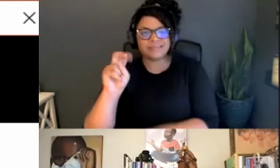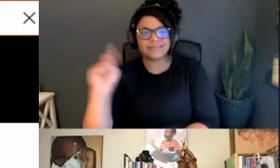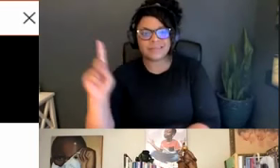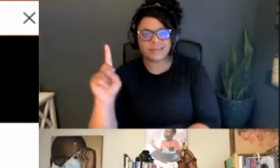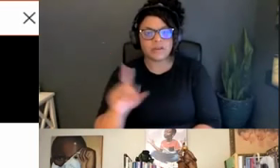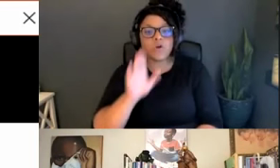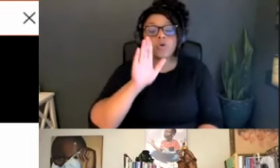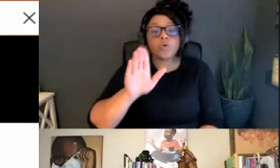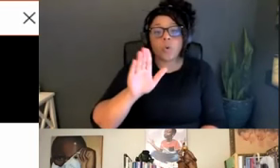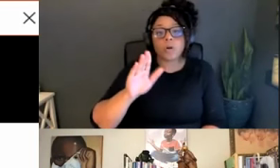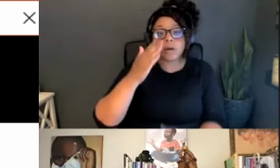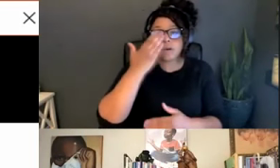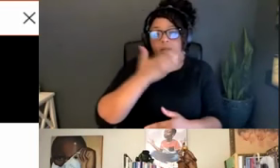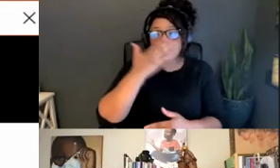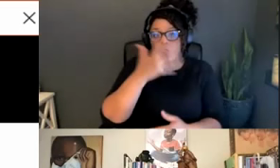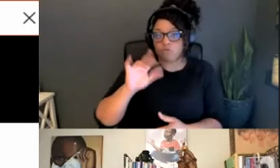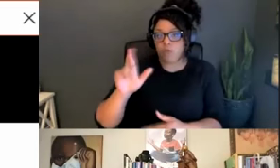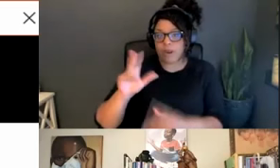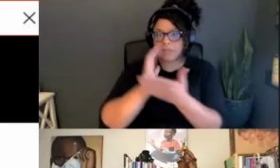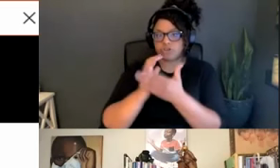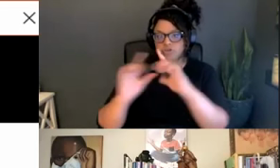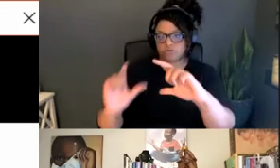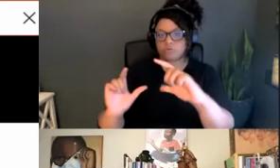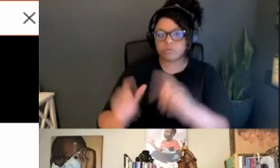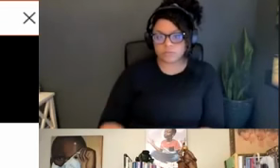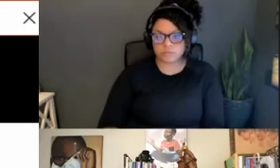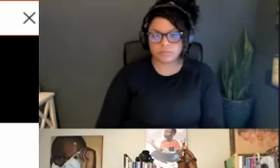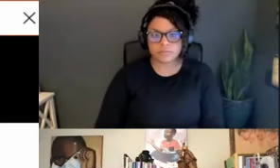the right-hand picture here.